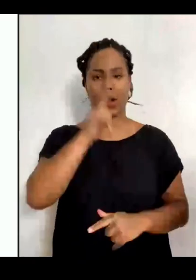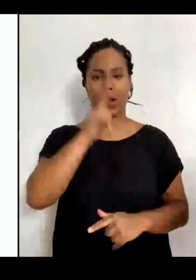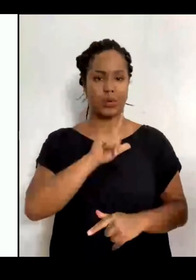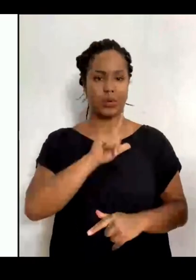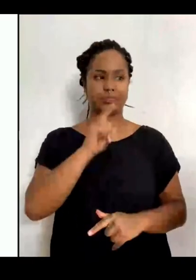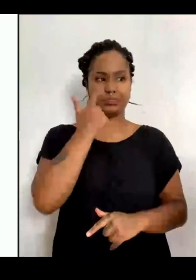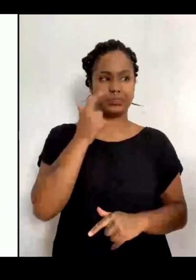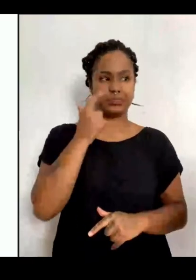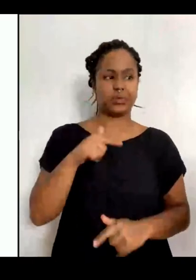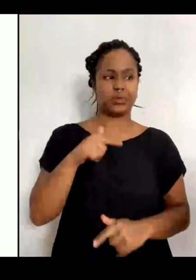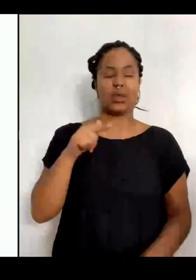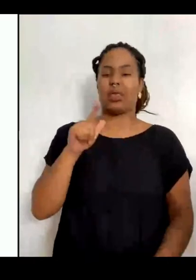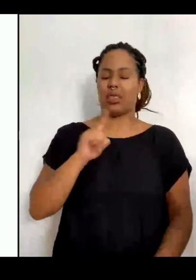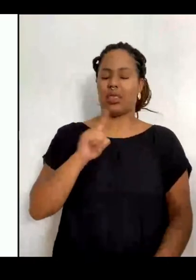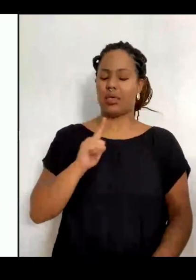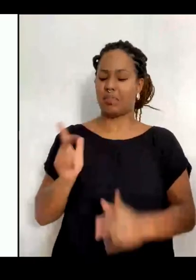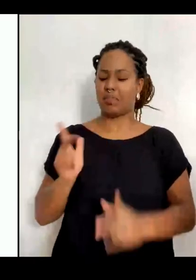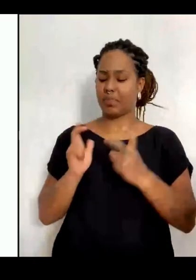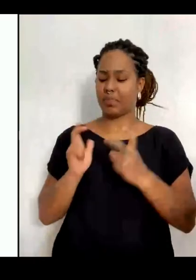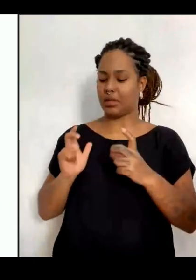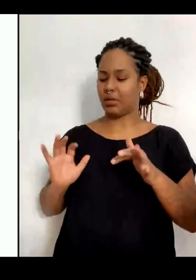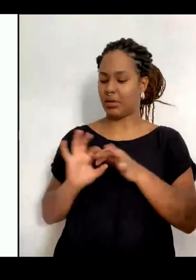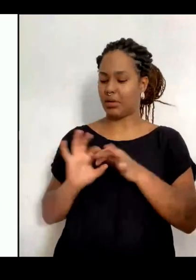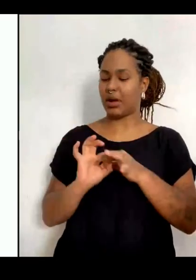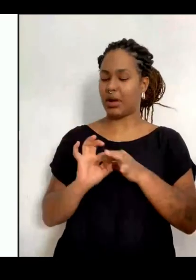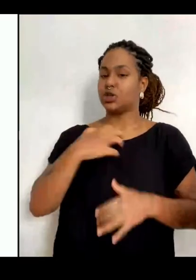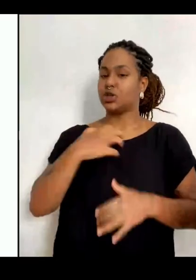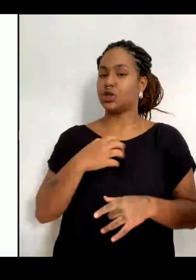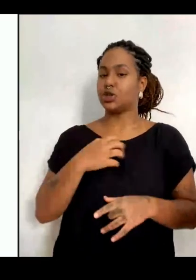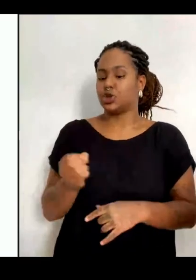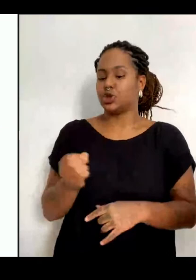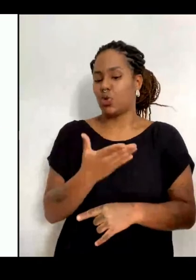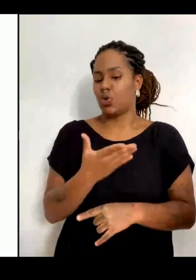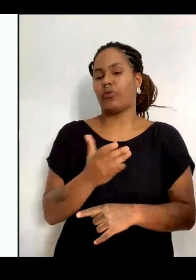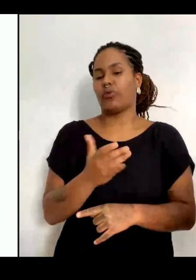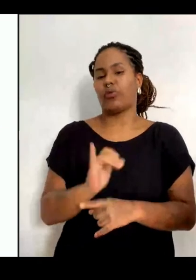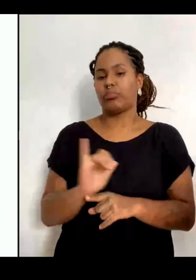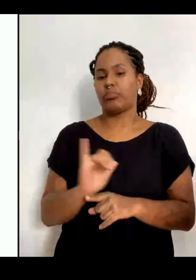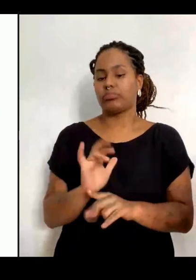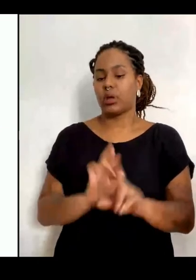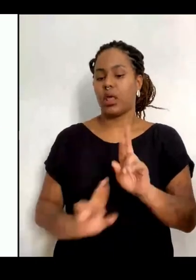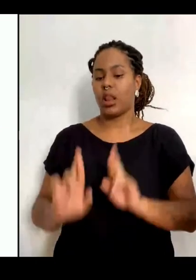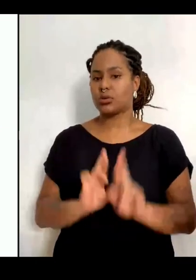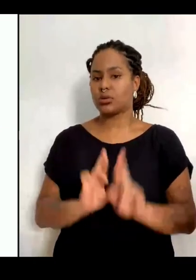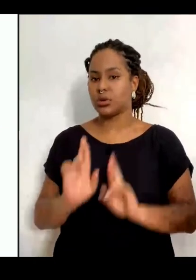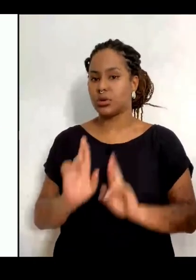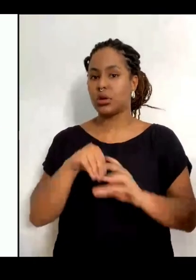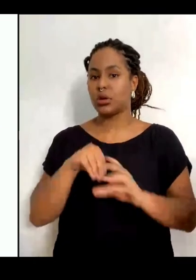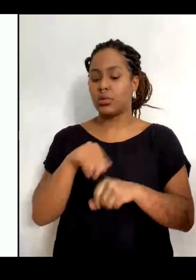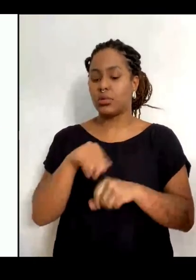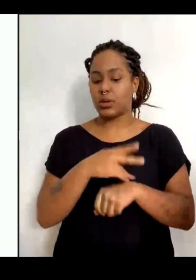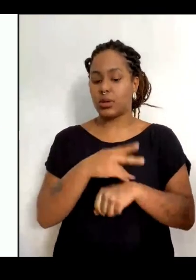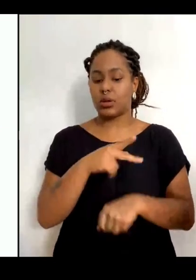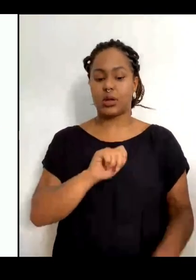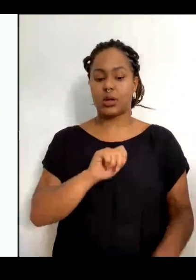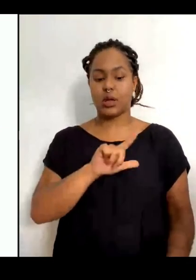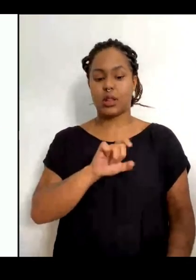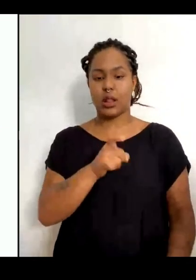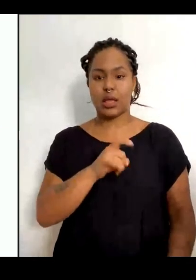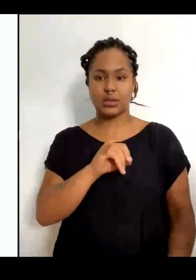Alexis Pauline gums pleading with salt water and corals when she says that she wants to dream until your Edge is